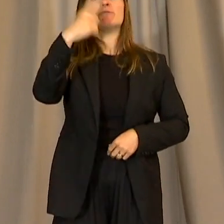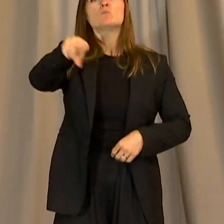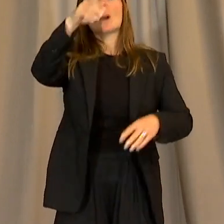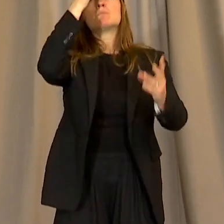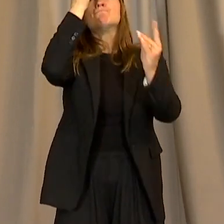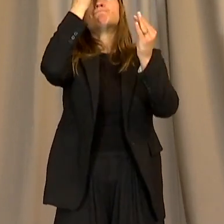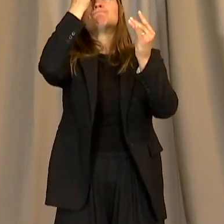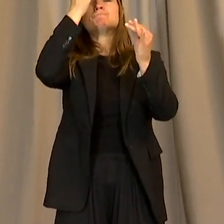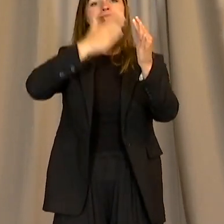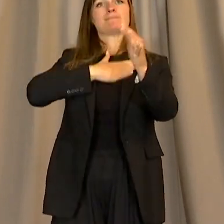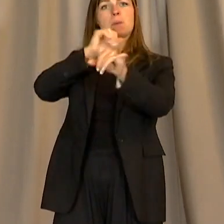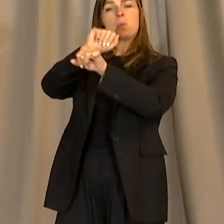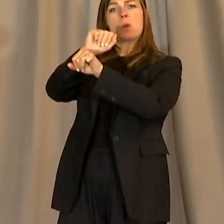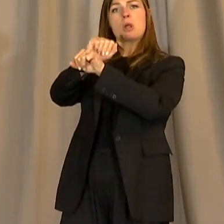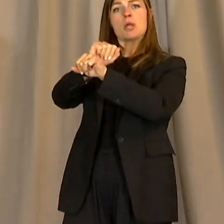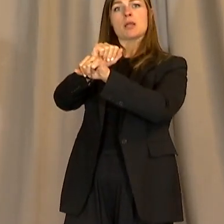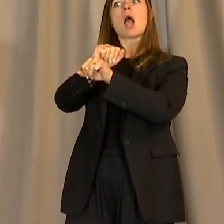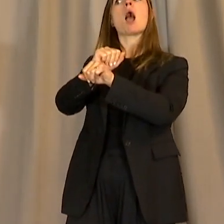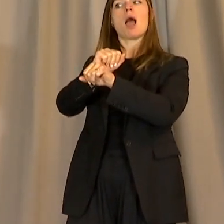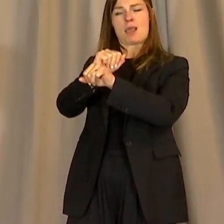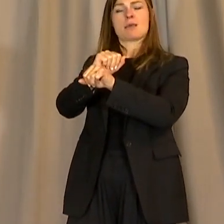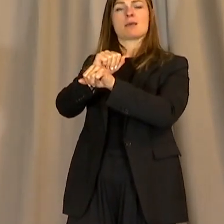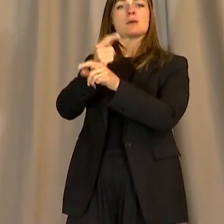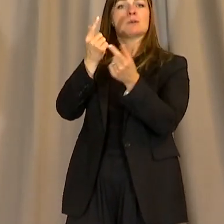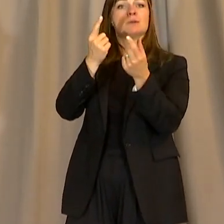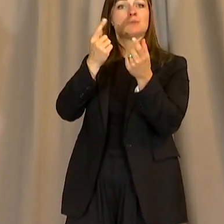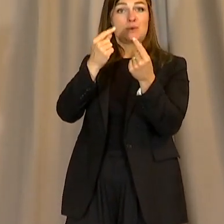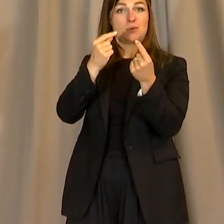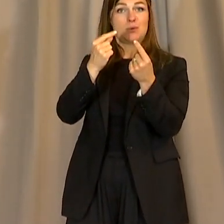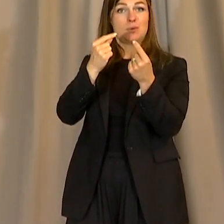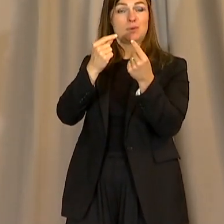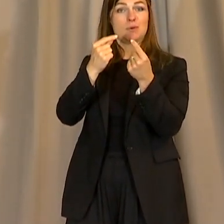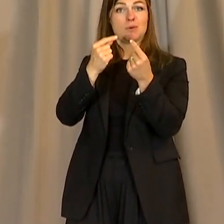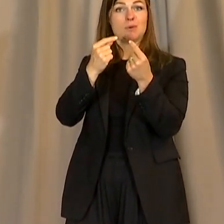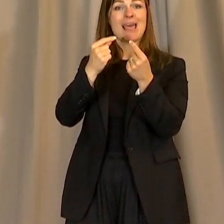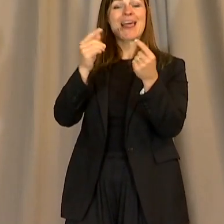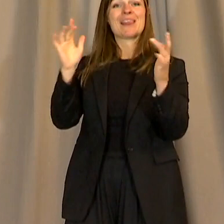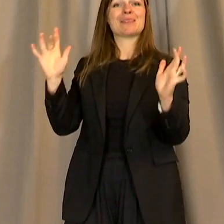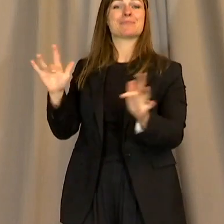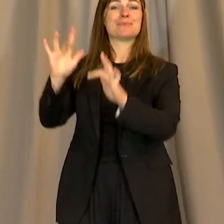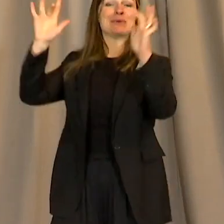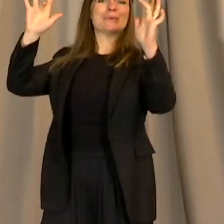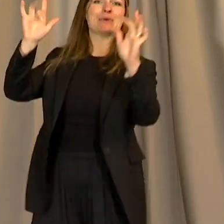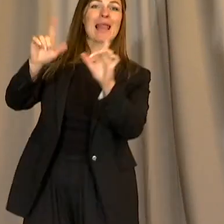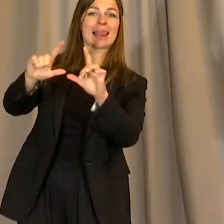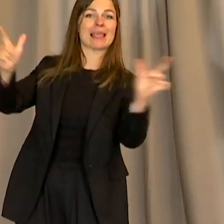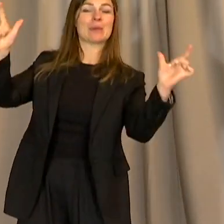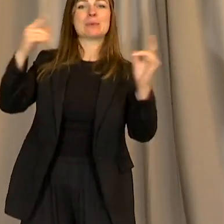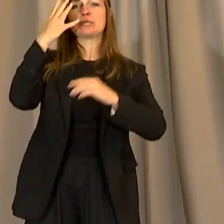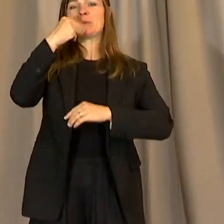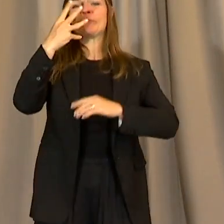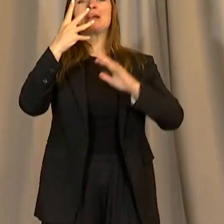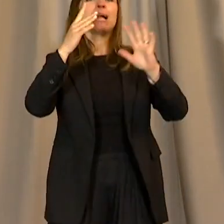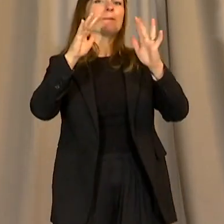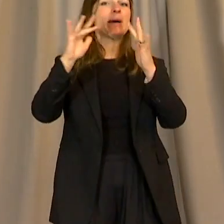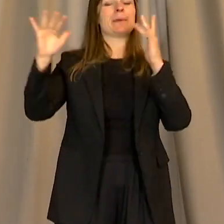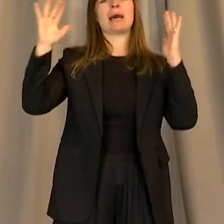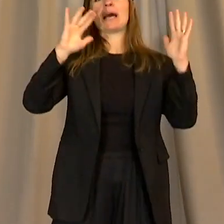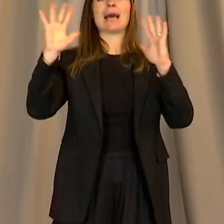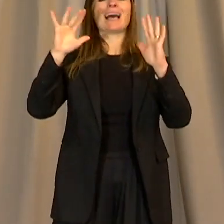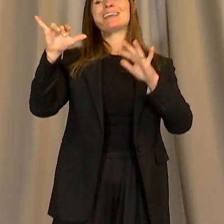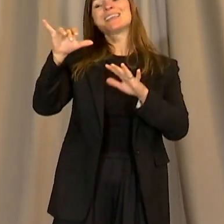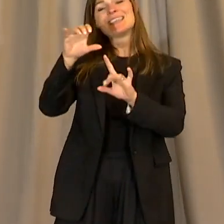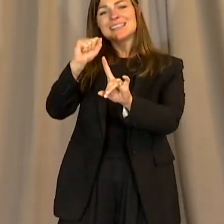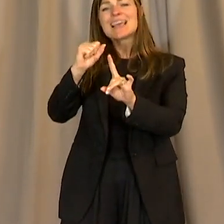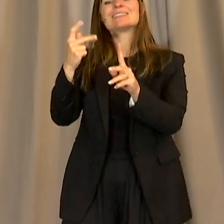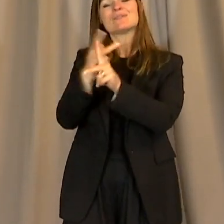work, I say push past, you know, the flowery language, the test. Yes,